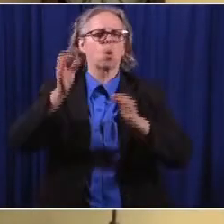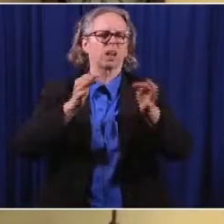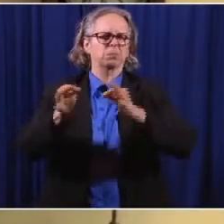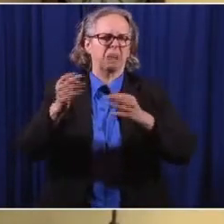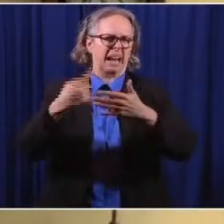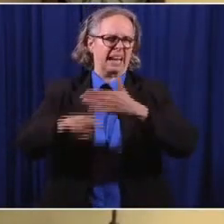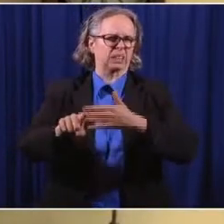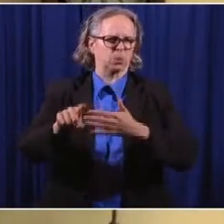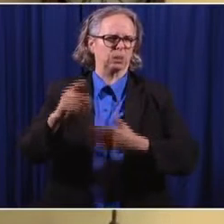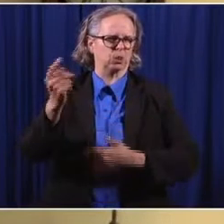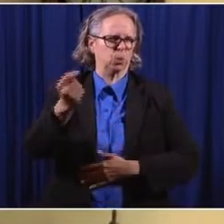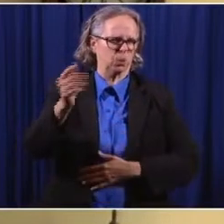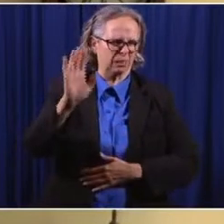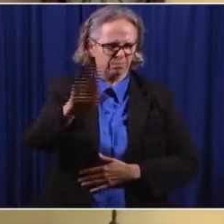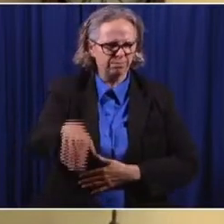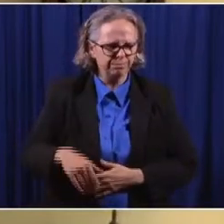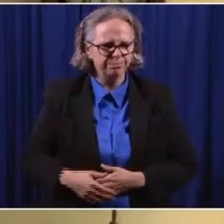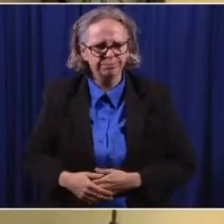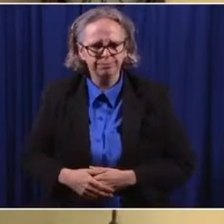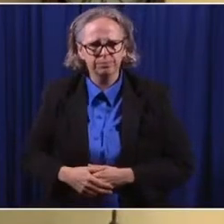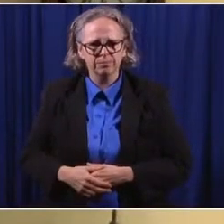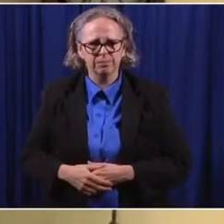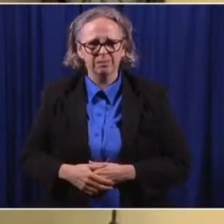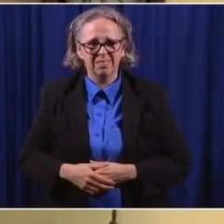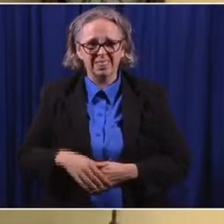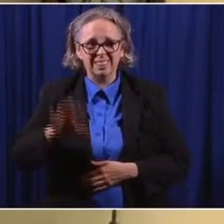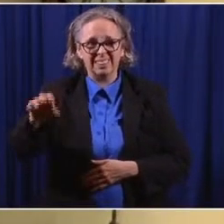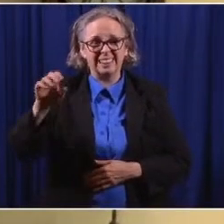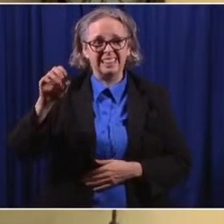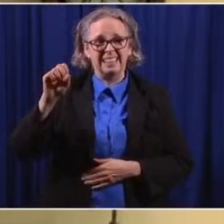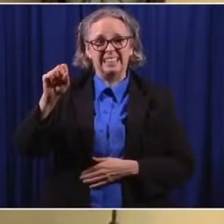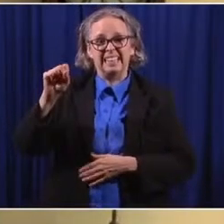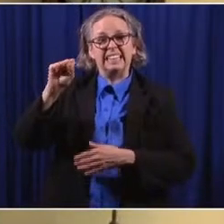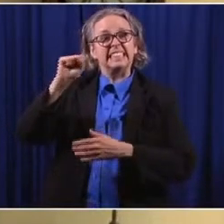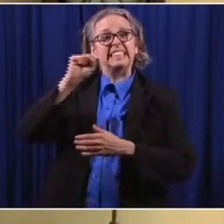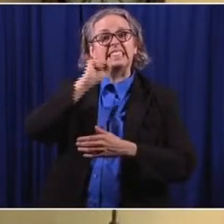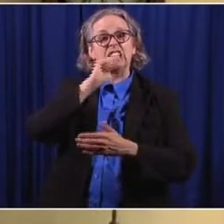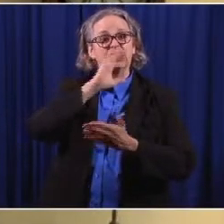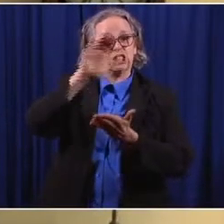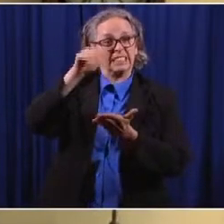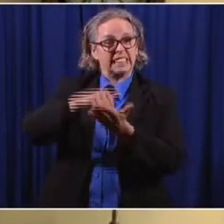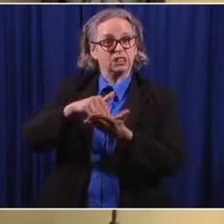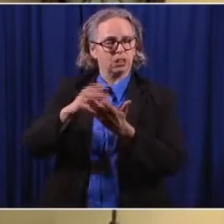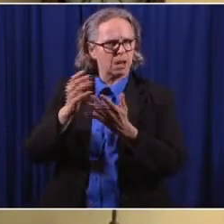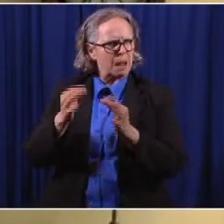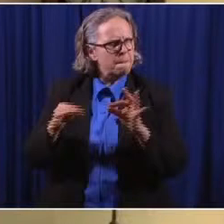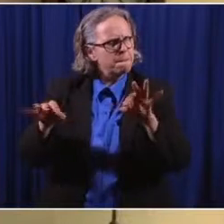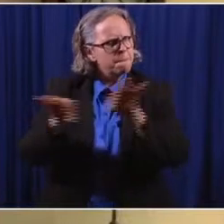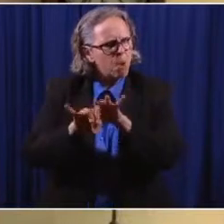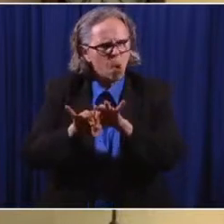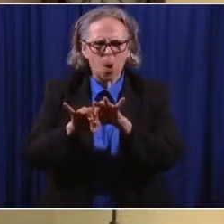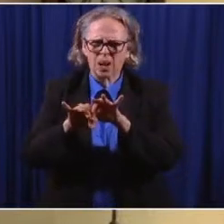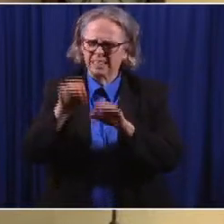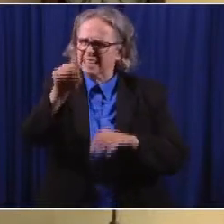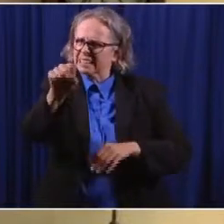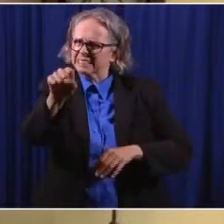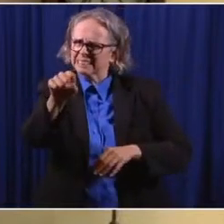realize that our senior centers are very, very important. But we also realize